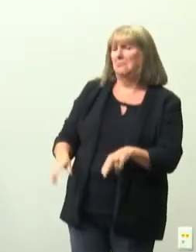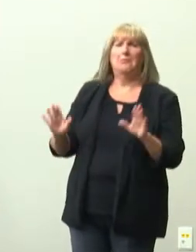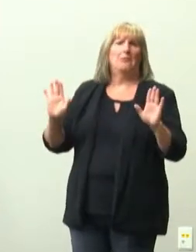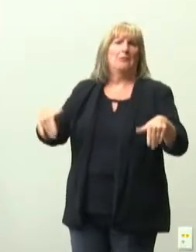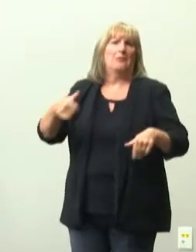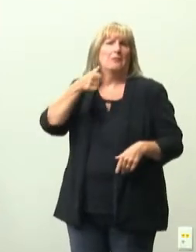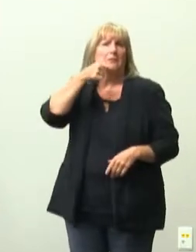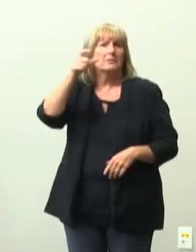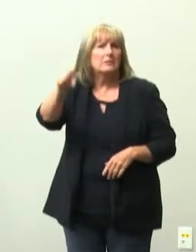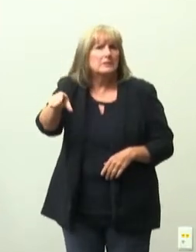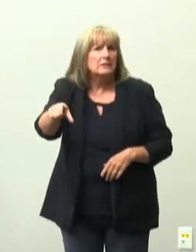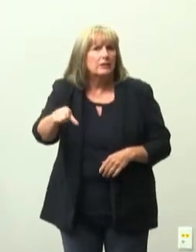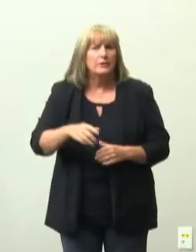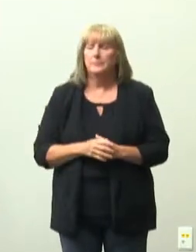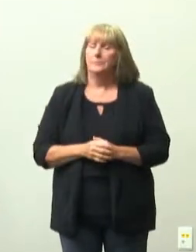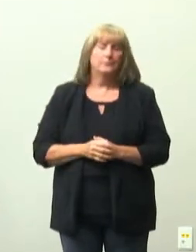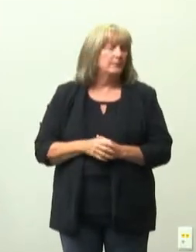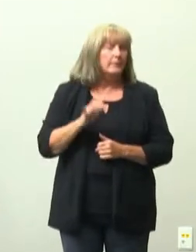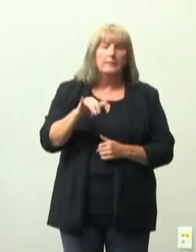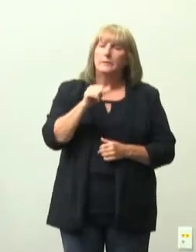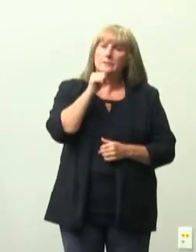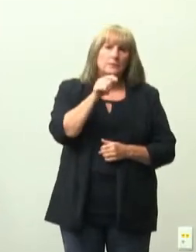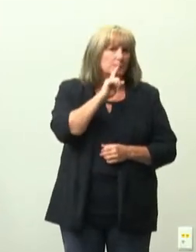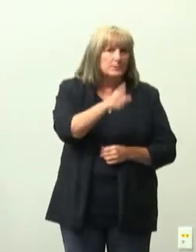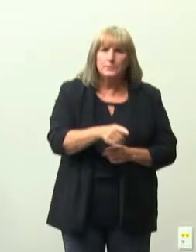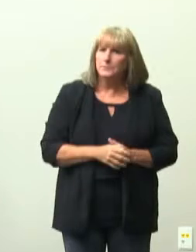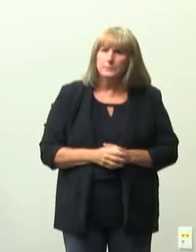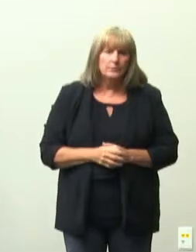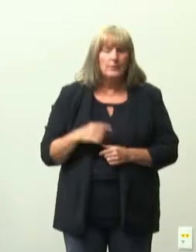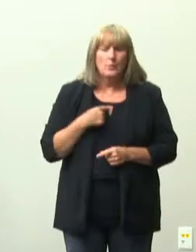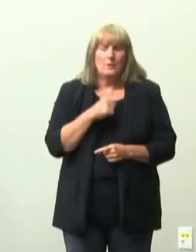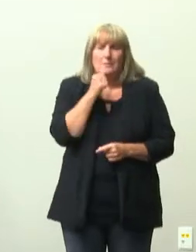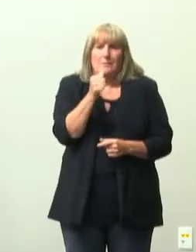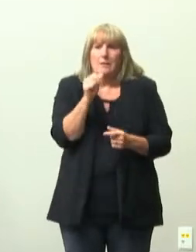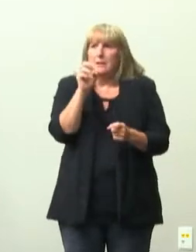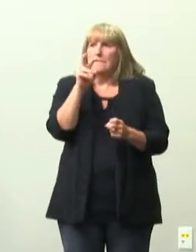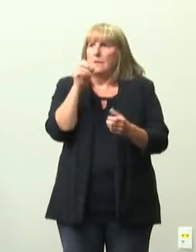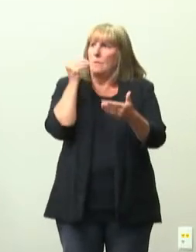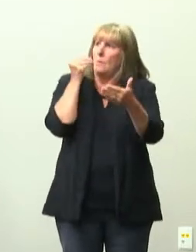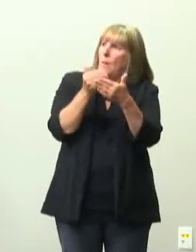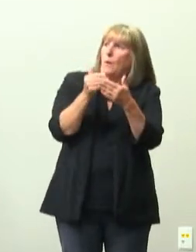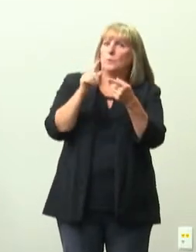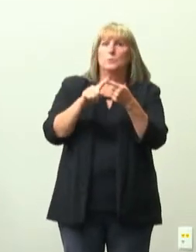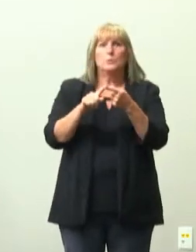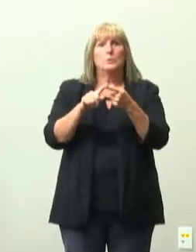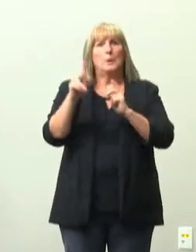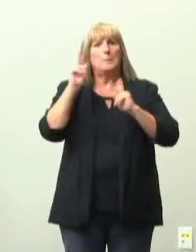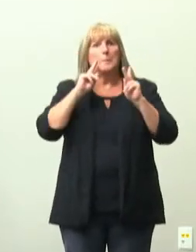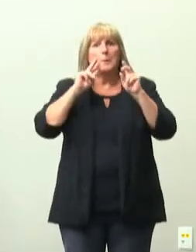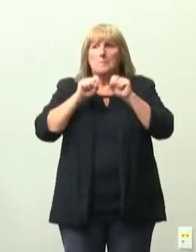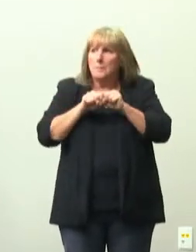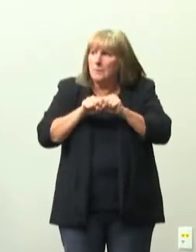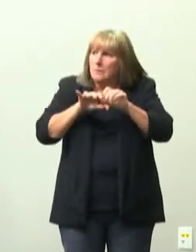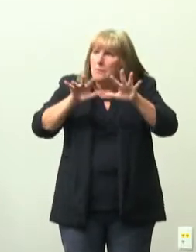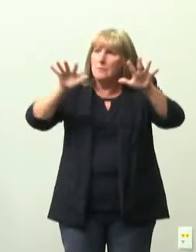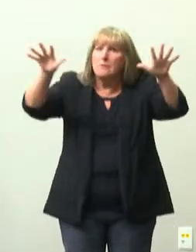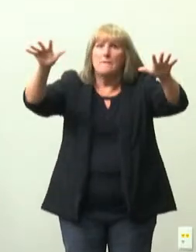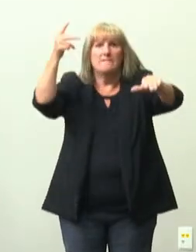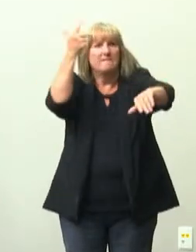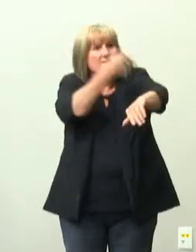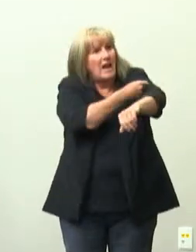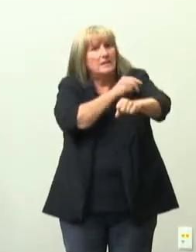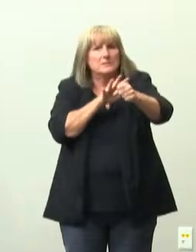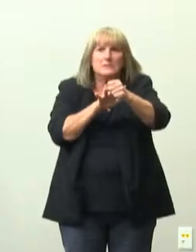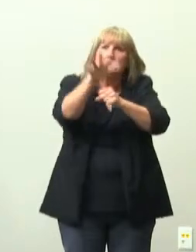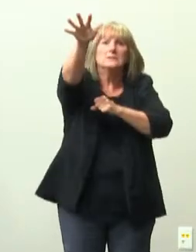that's clearly not the case, because we're not even close to a herd immunity type of